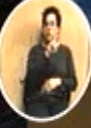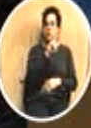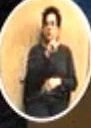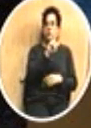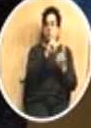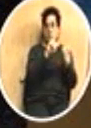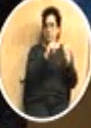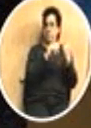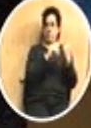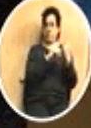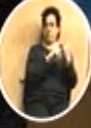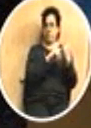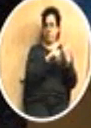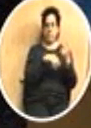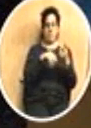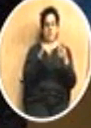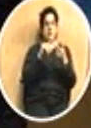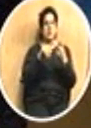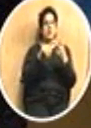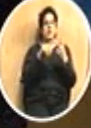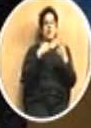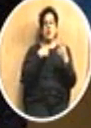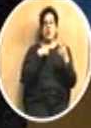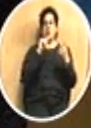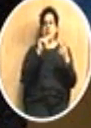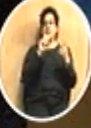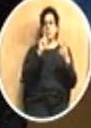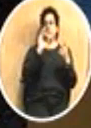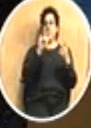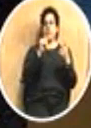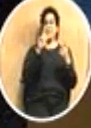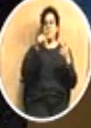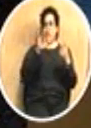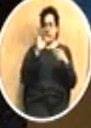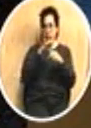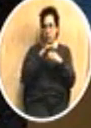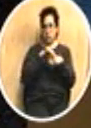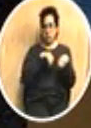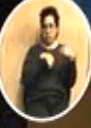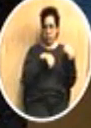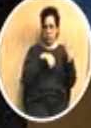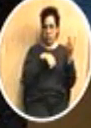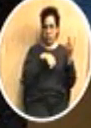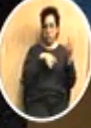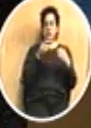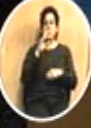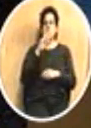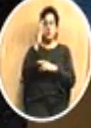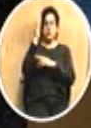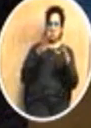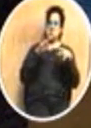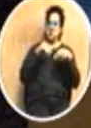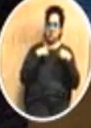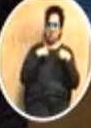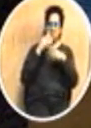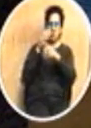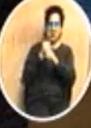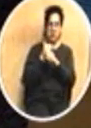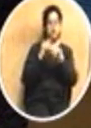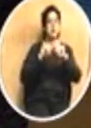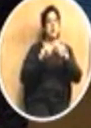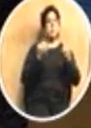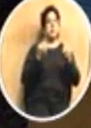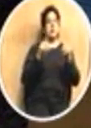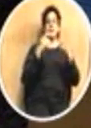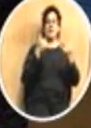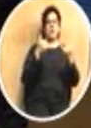one. I'm tearing up your votes. Strike two. Take your free speech outside. Strike three. But now it's